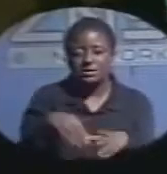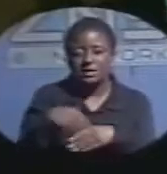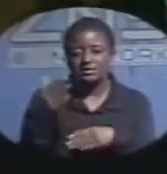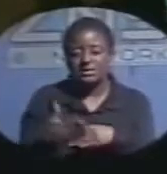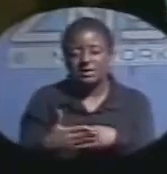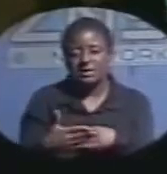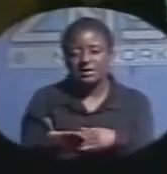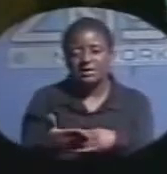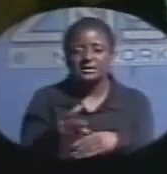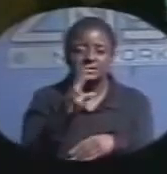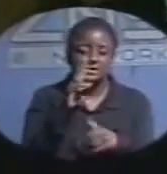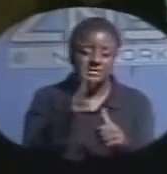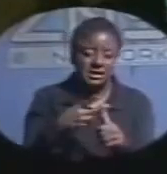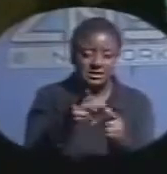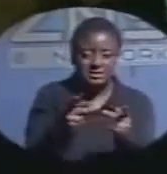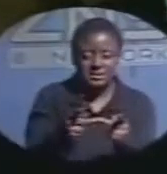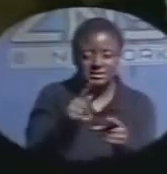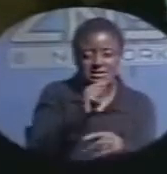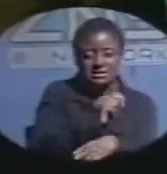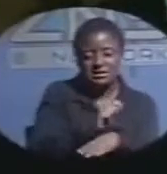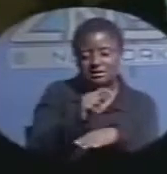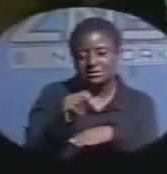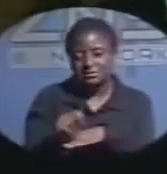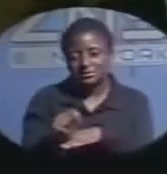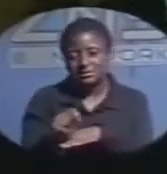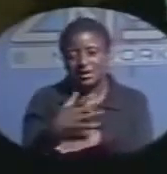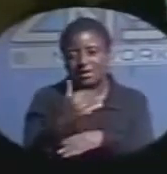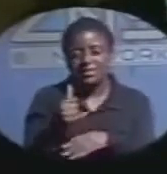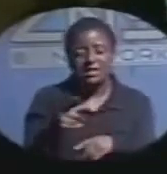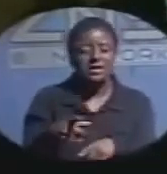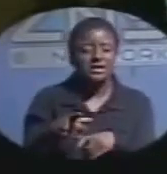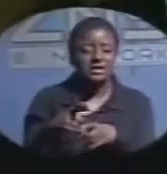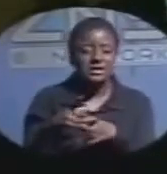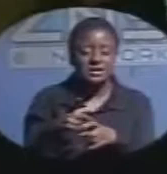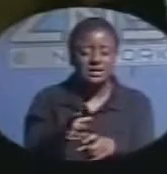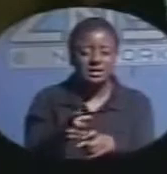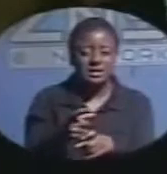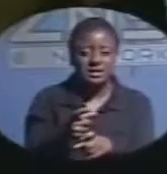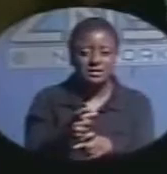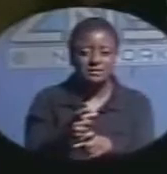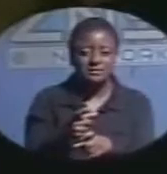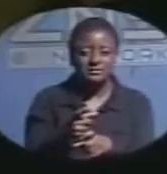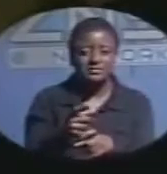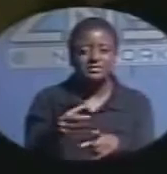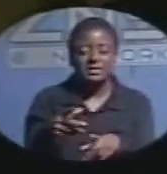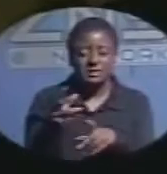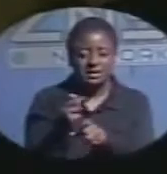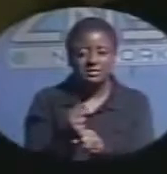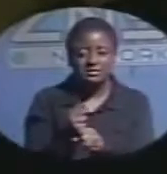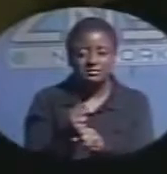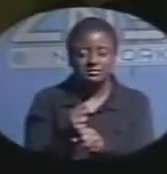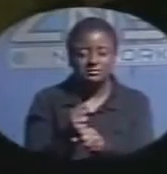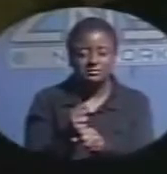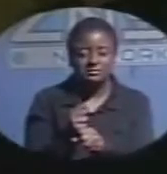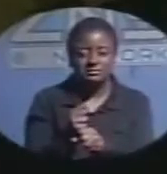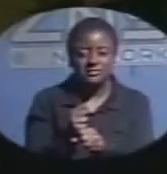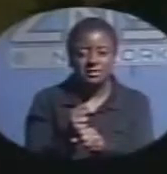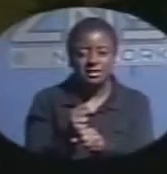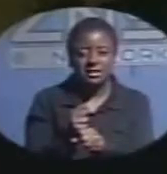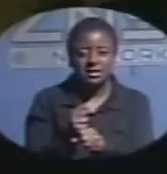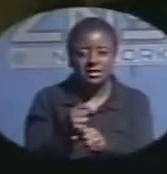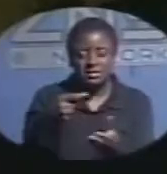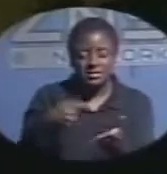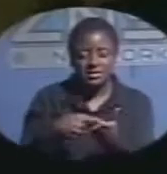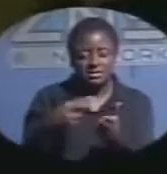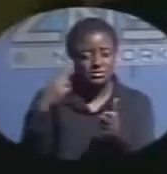Tobago, And so they gained this recognition right now to be the one who's going to be representing the Caribbean